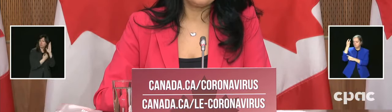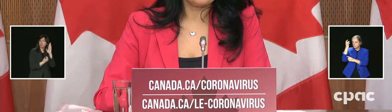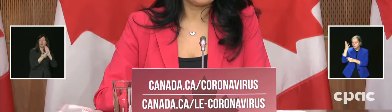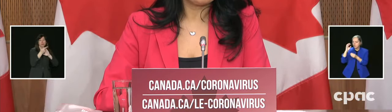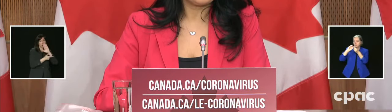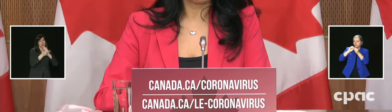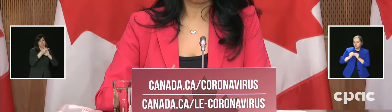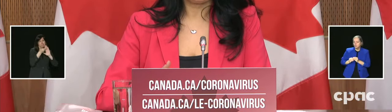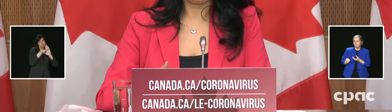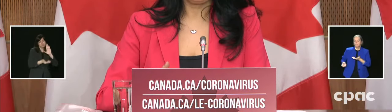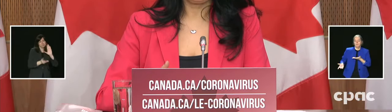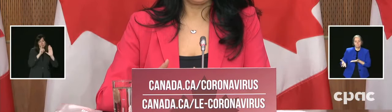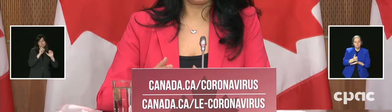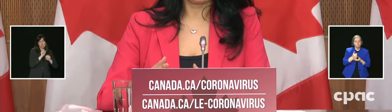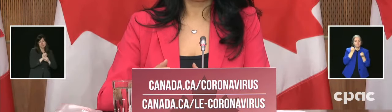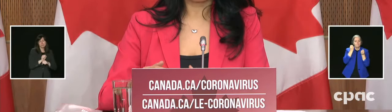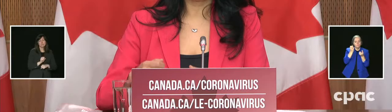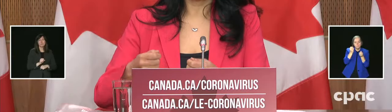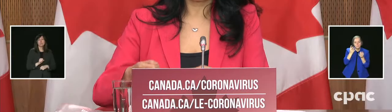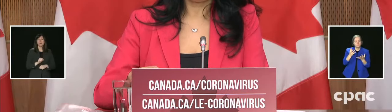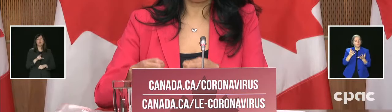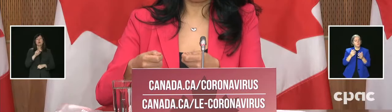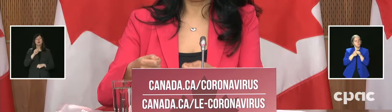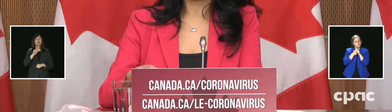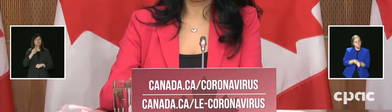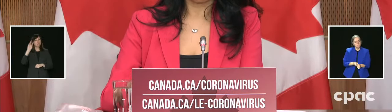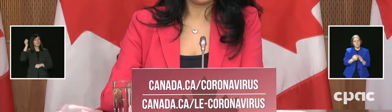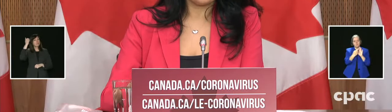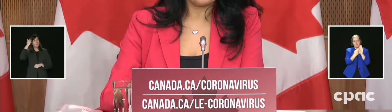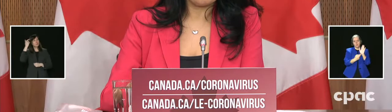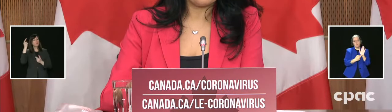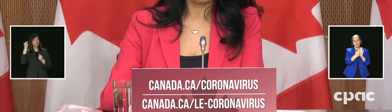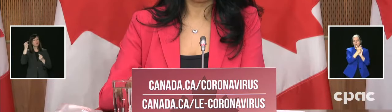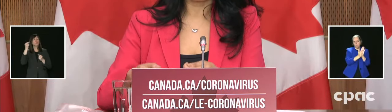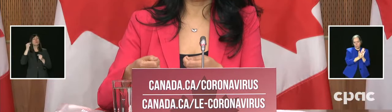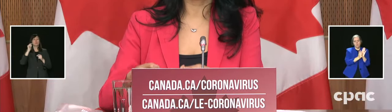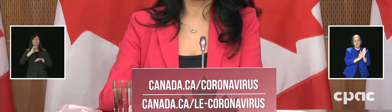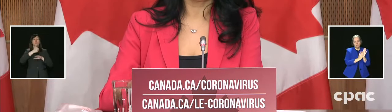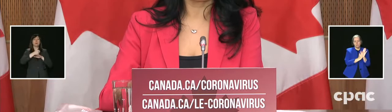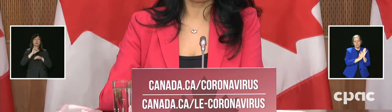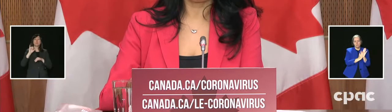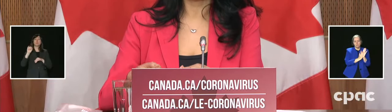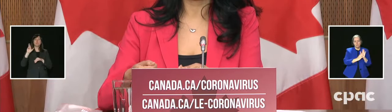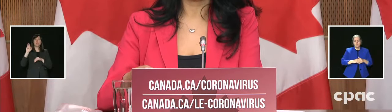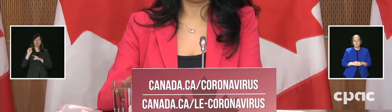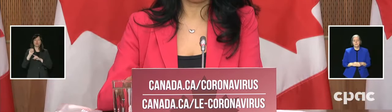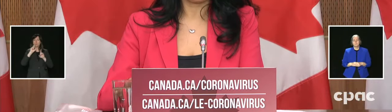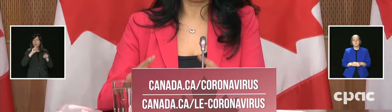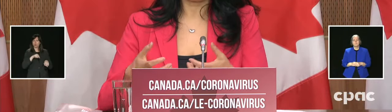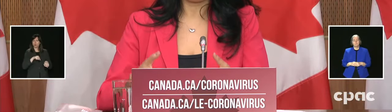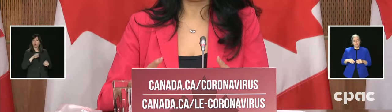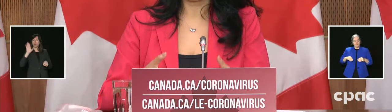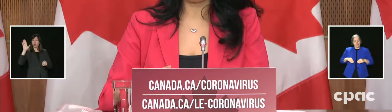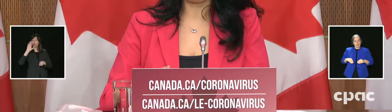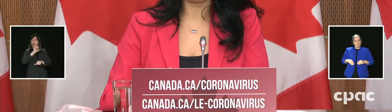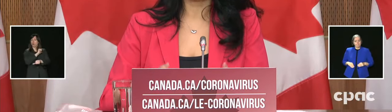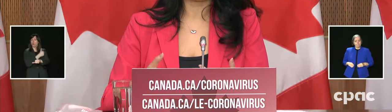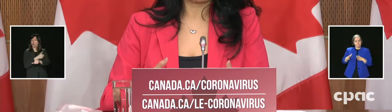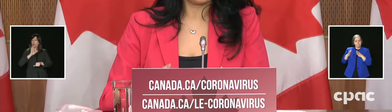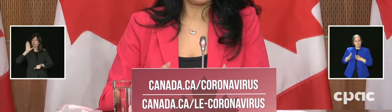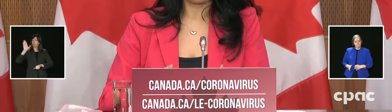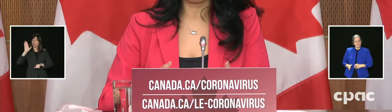law. Ultimately, it is the minister that put the interim order in effect, and it is her authority, but that